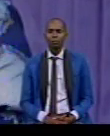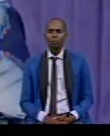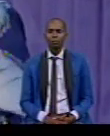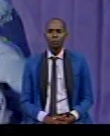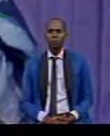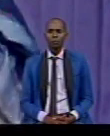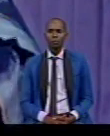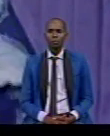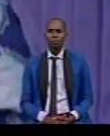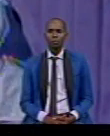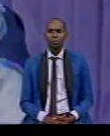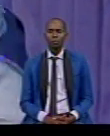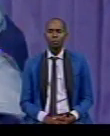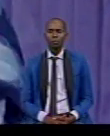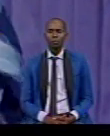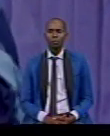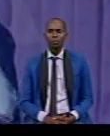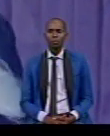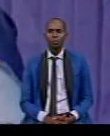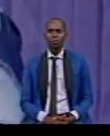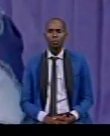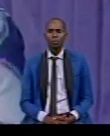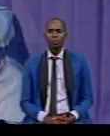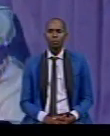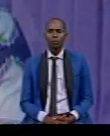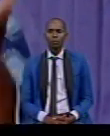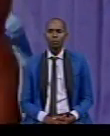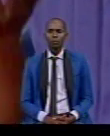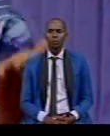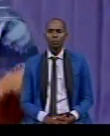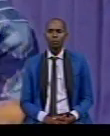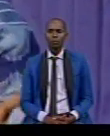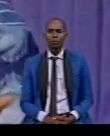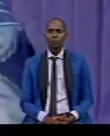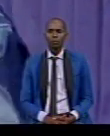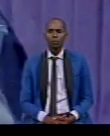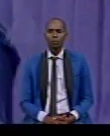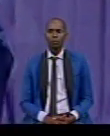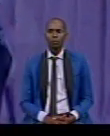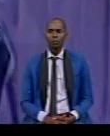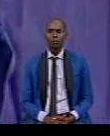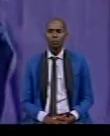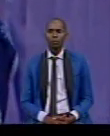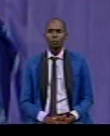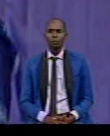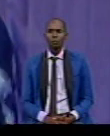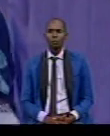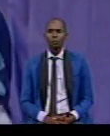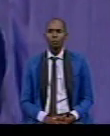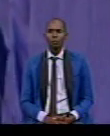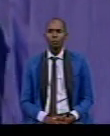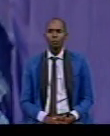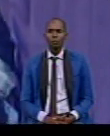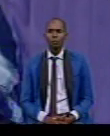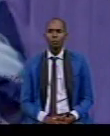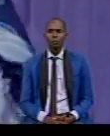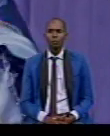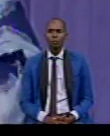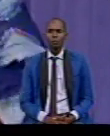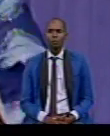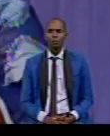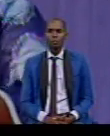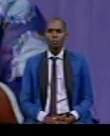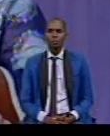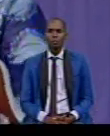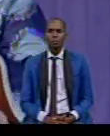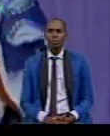sins will be blotted out, and your name will be written in the book of life. Heads bowed and eyes